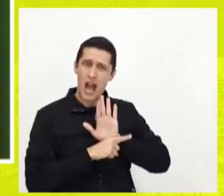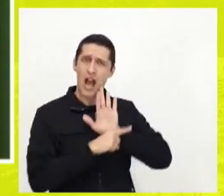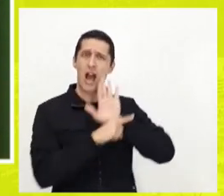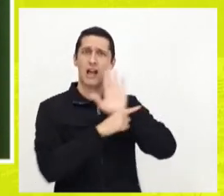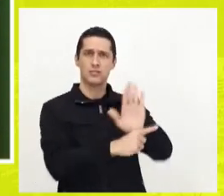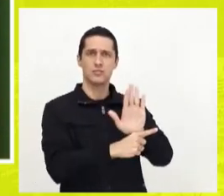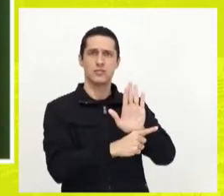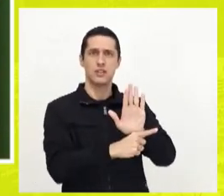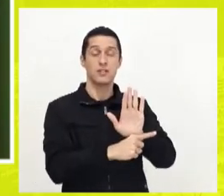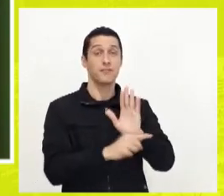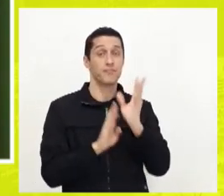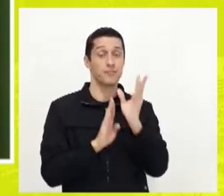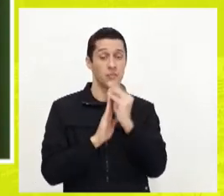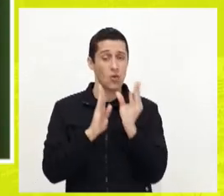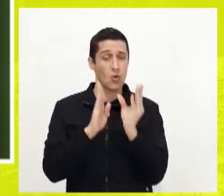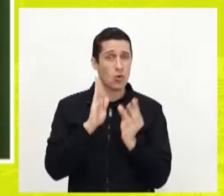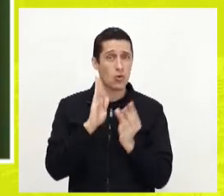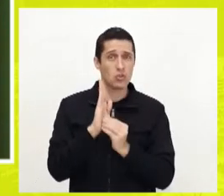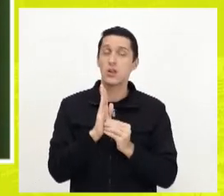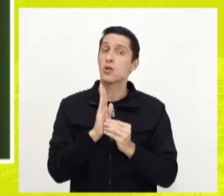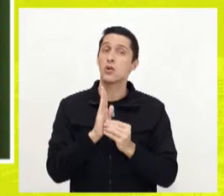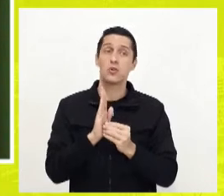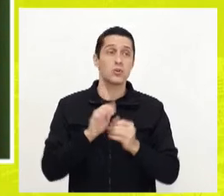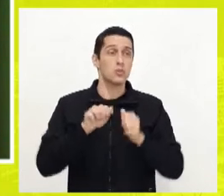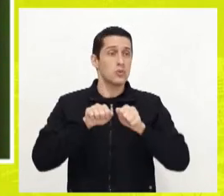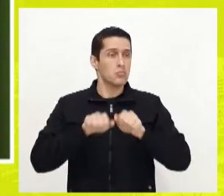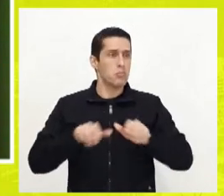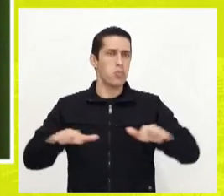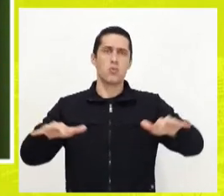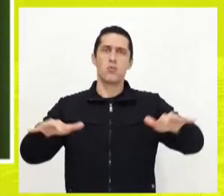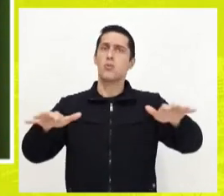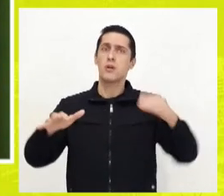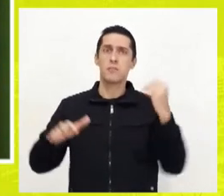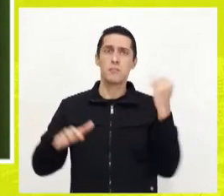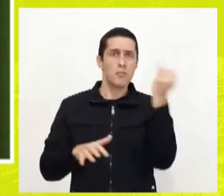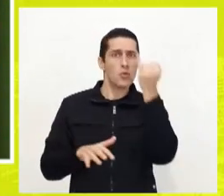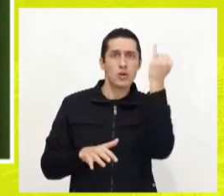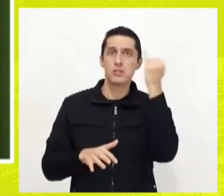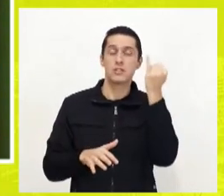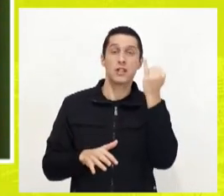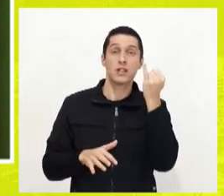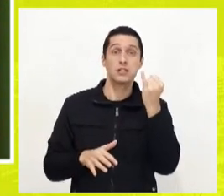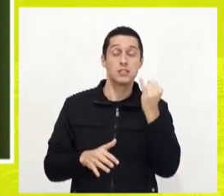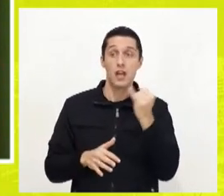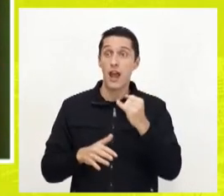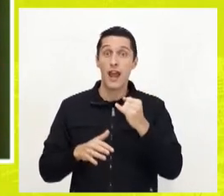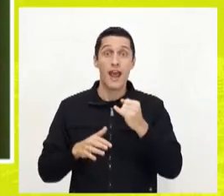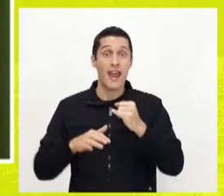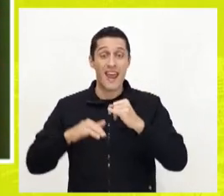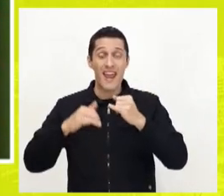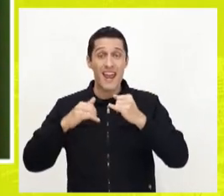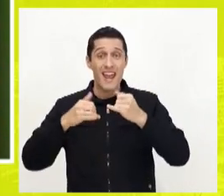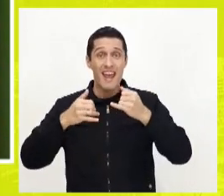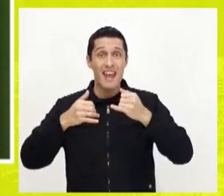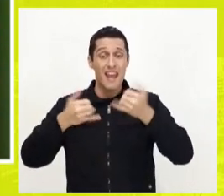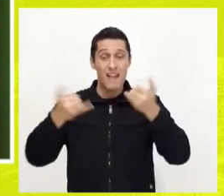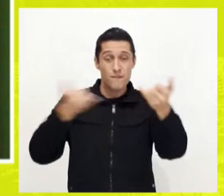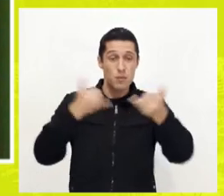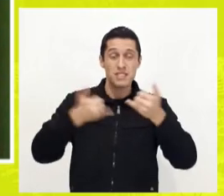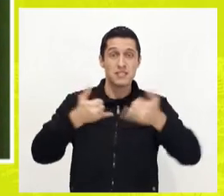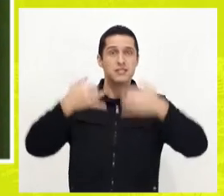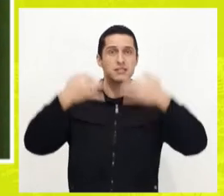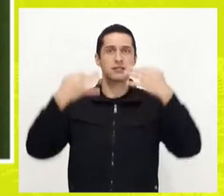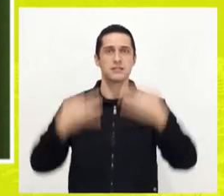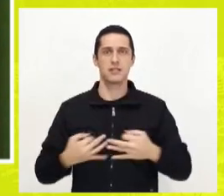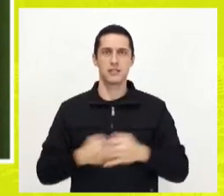want the content to actually reach in every aspect that we are working on so the learning i want to leave here